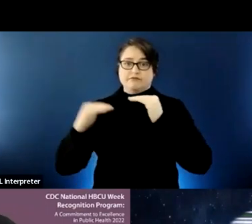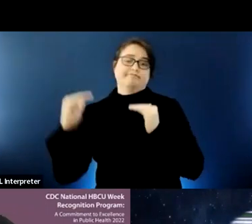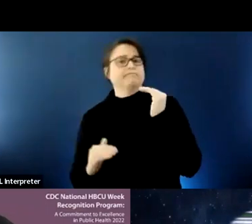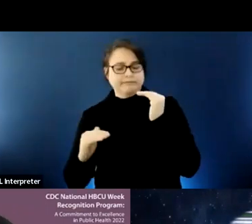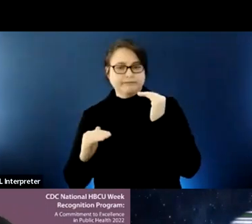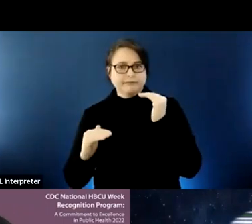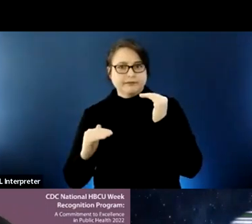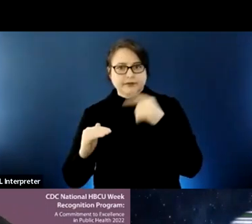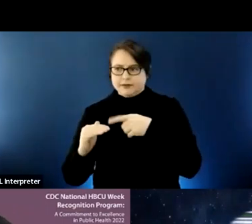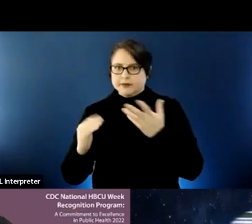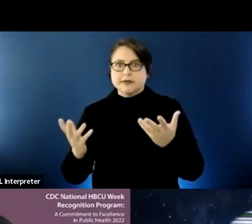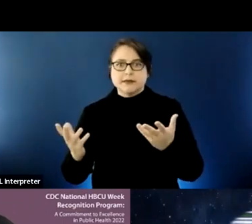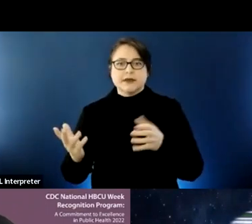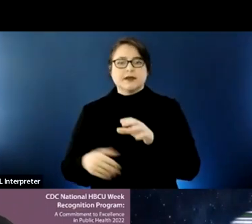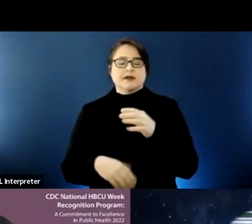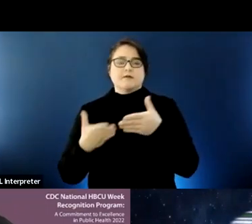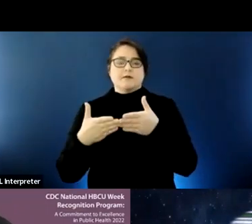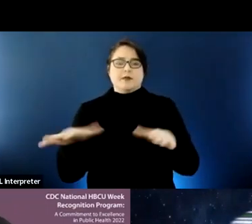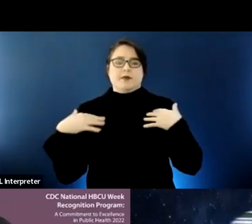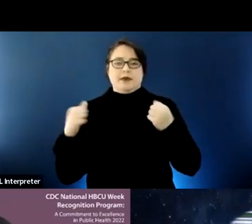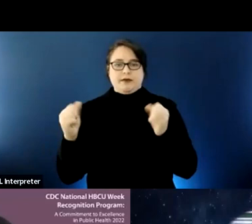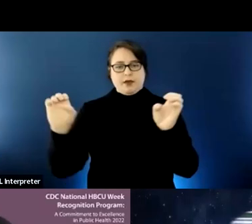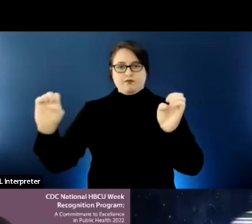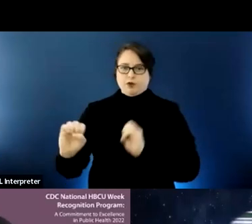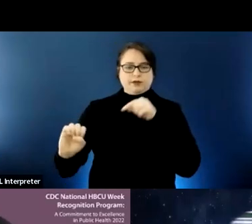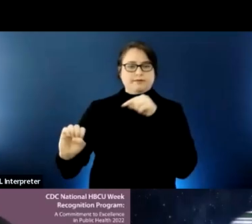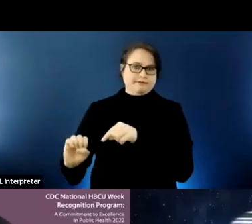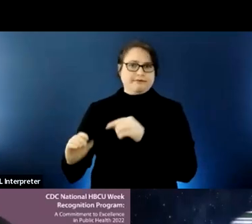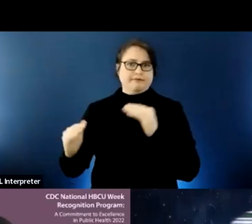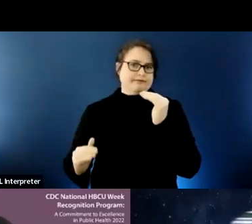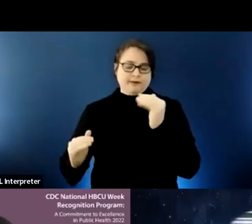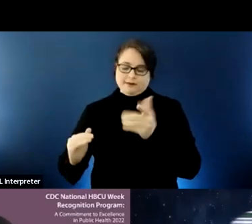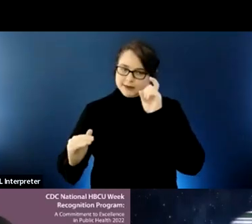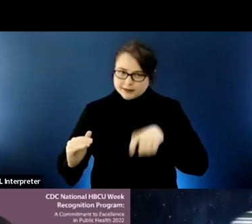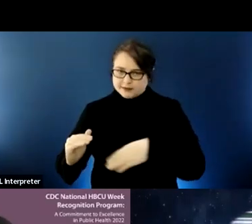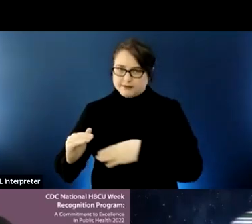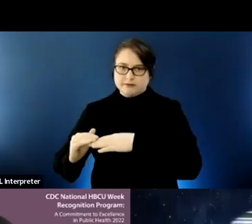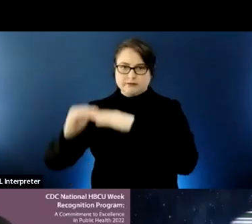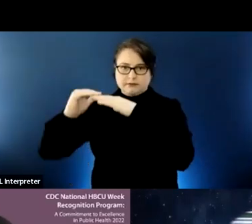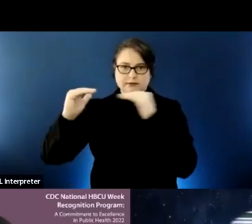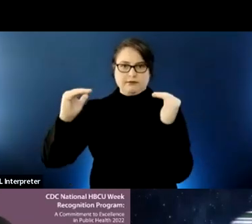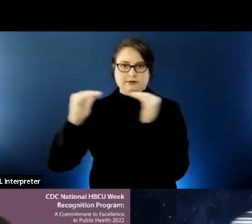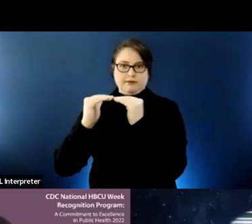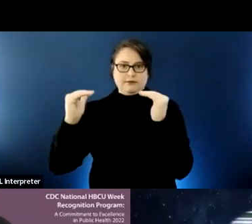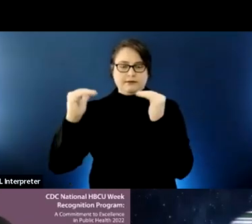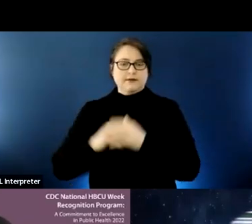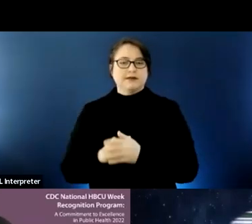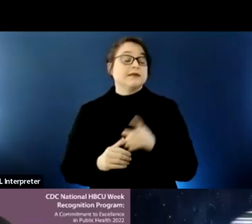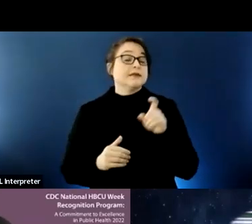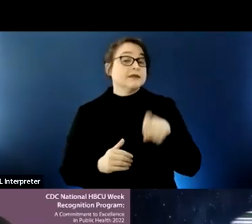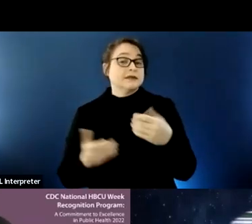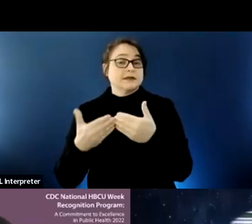they are a public health emergency. I would also say that we could have a separate program funding